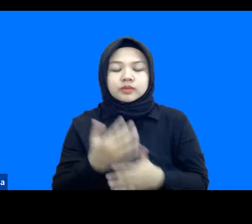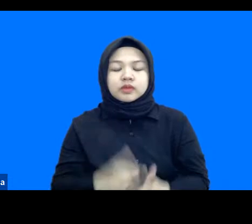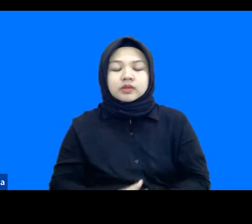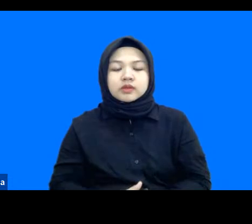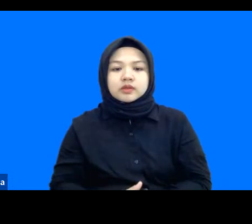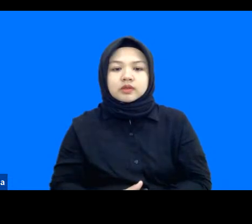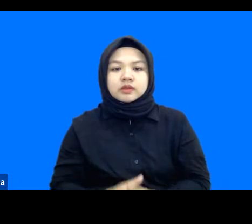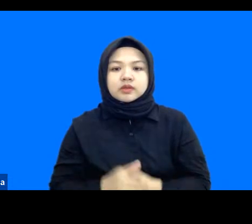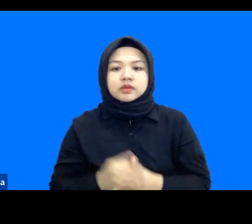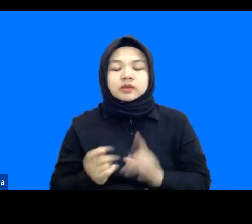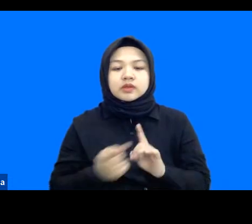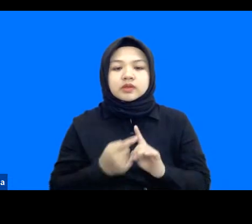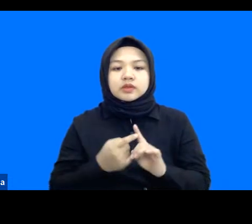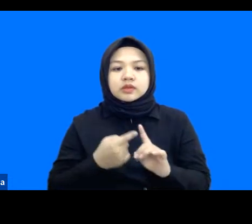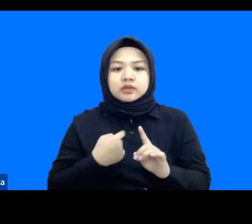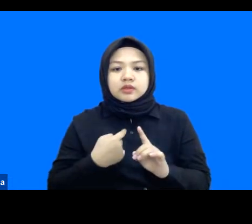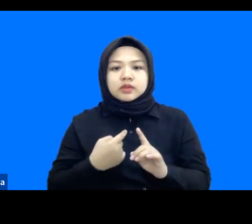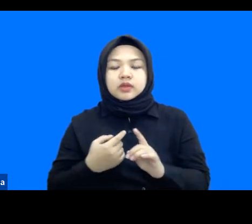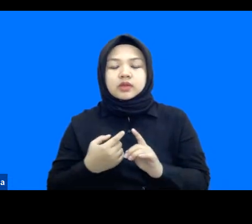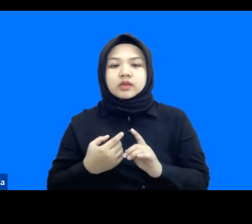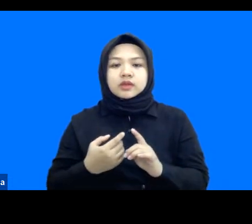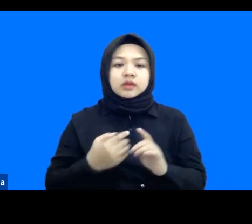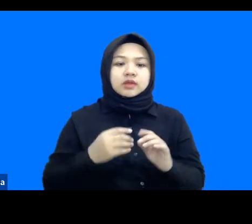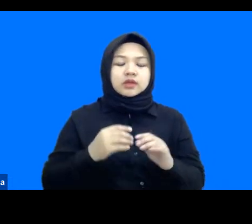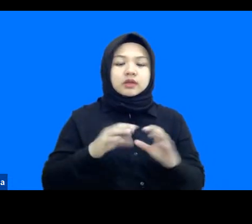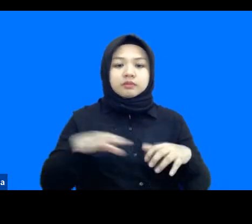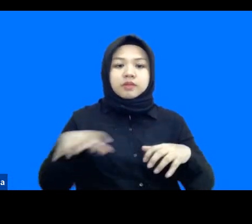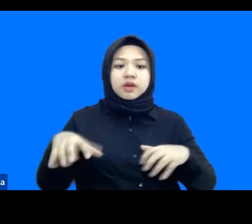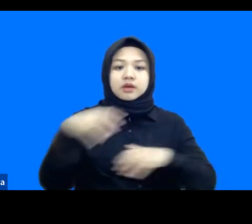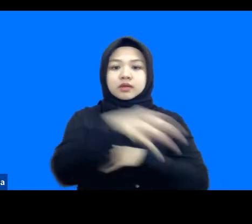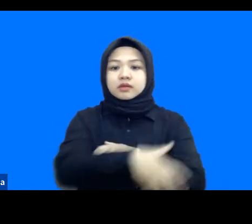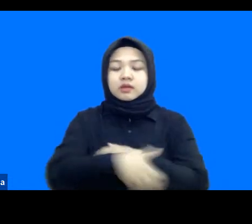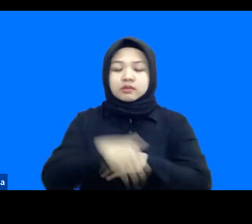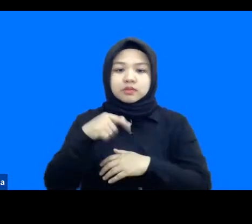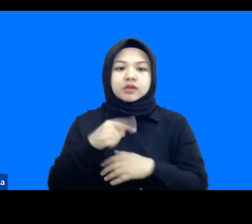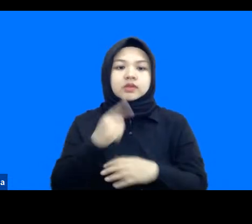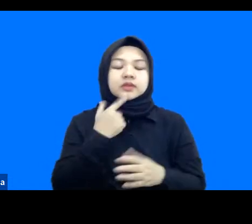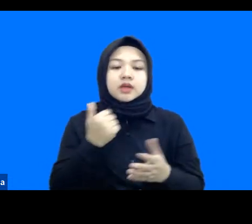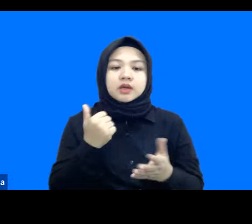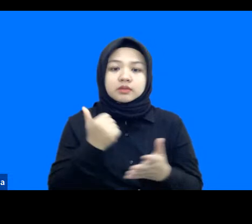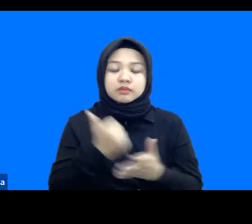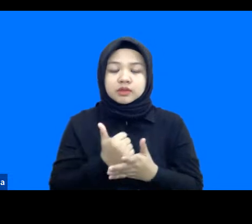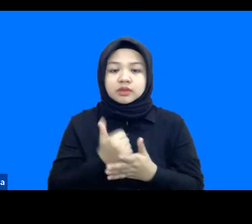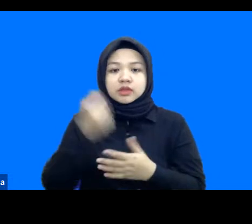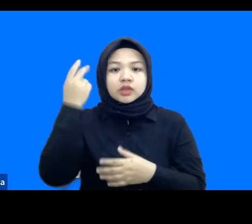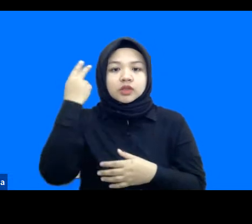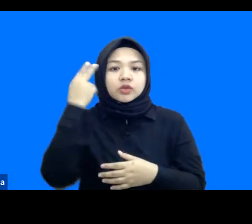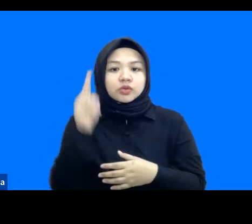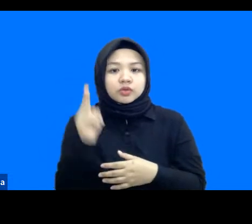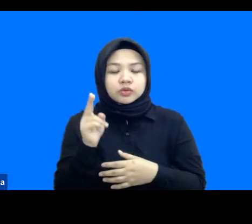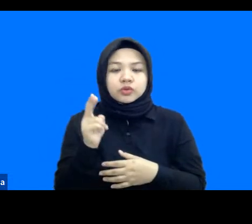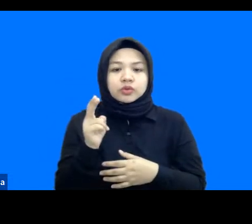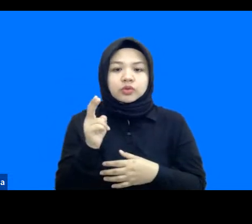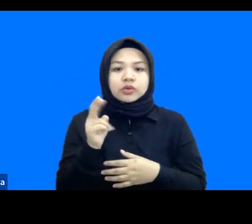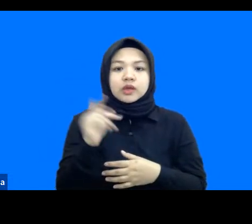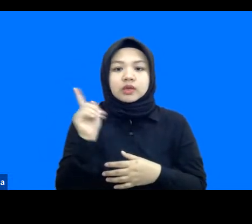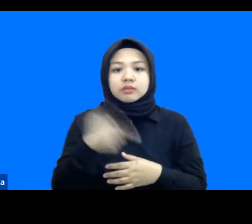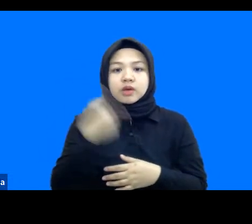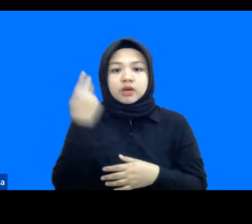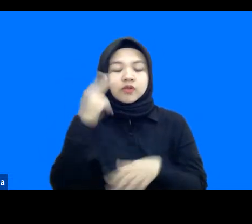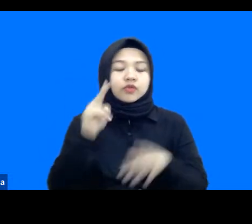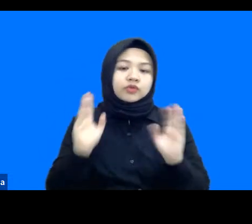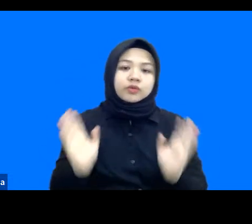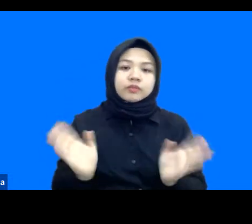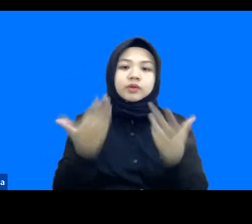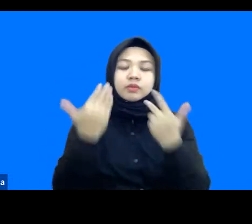minerals that is very important to make batteries and all the other technology for